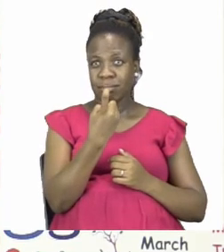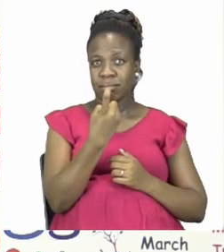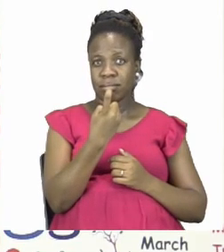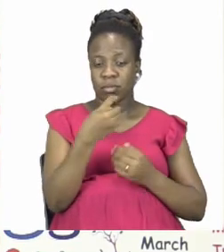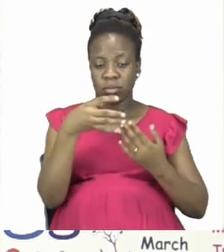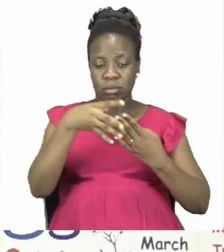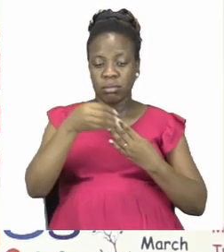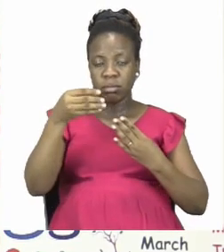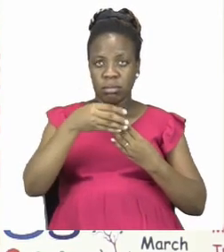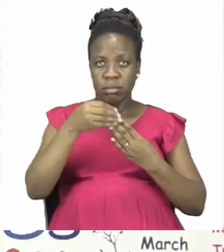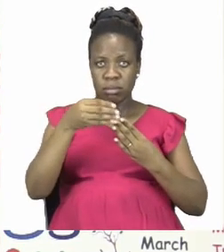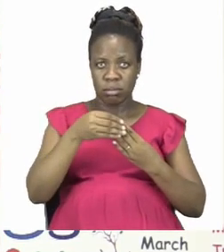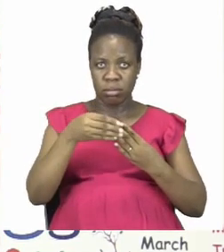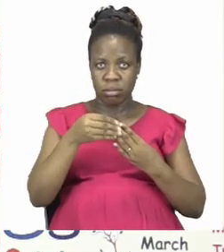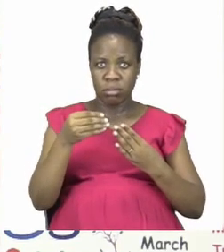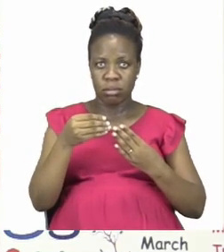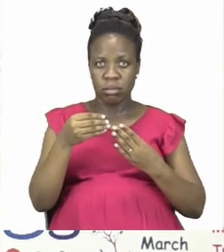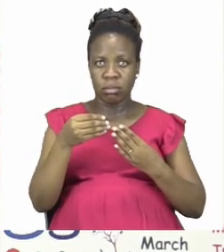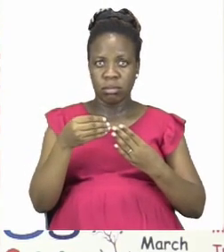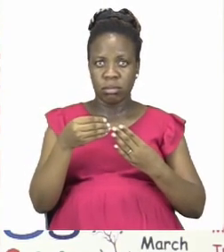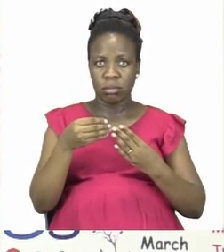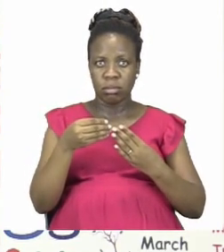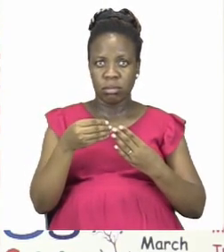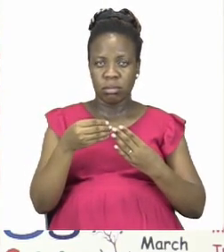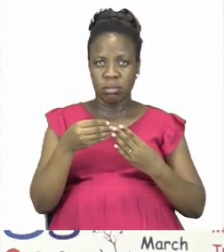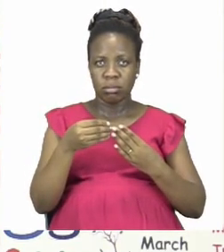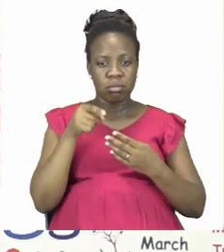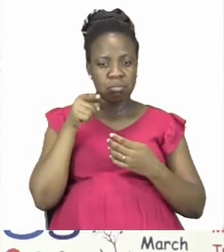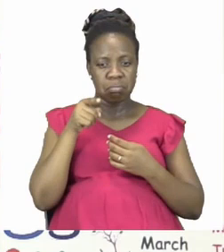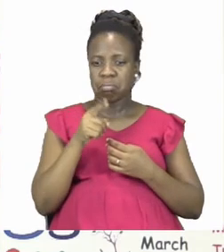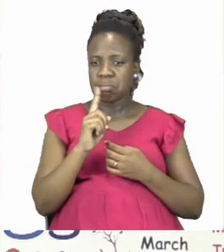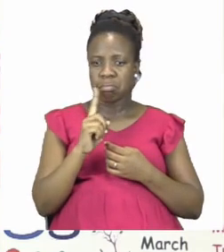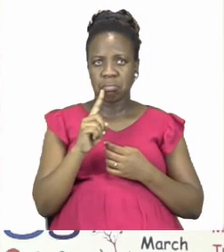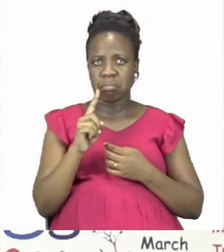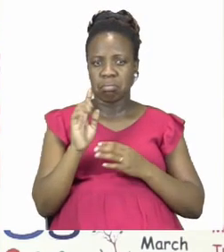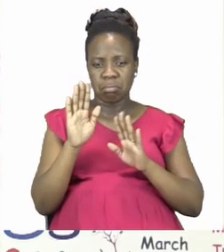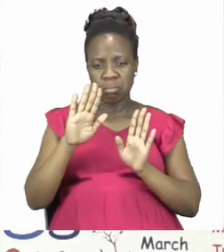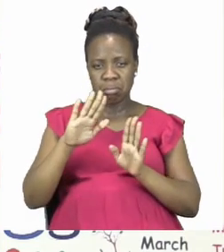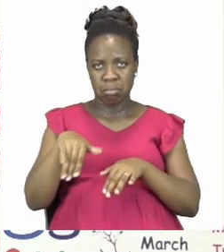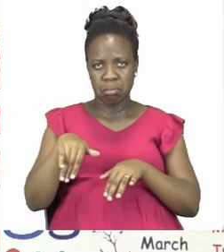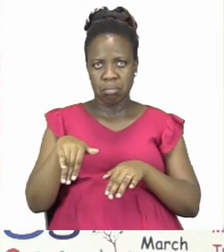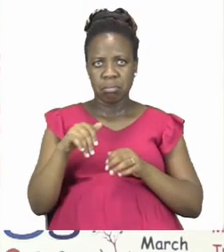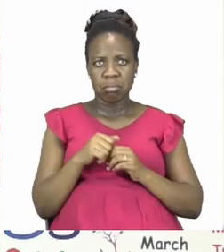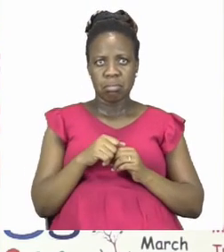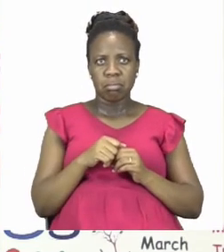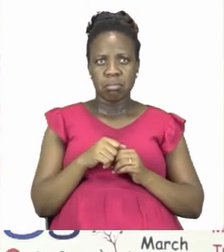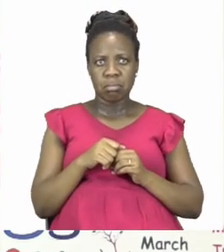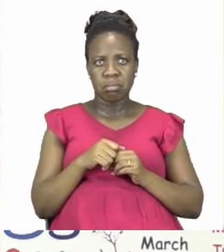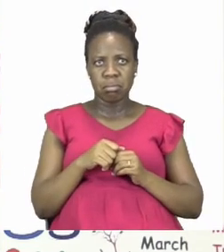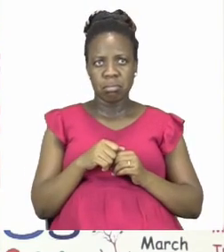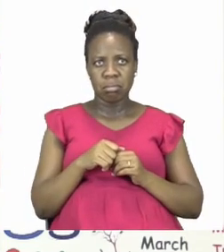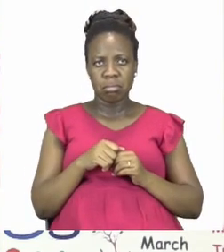note. And then you will see there's another one that we are leaving open because we don't need